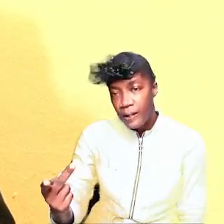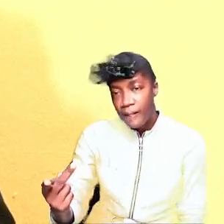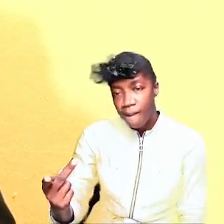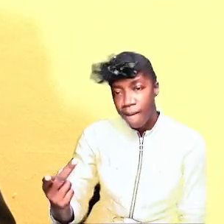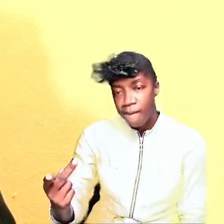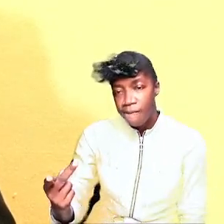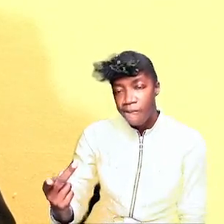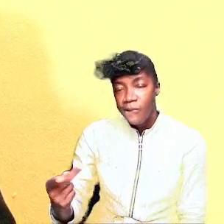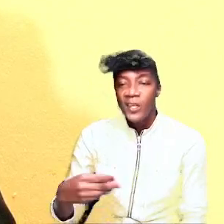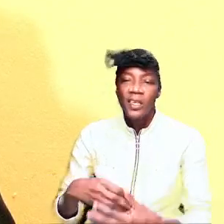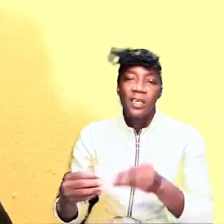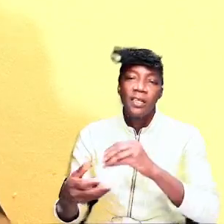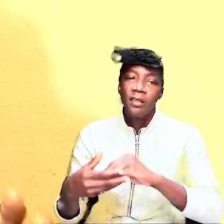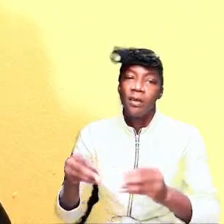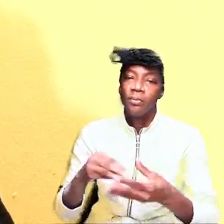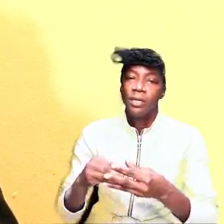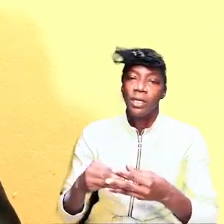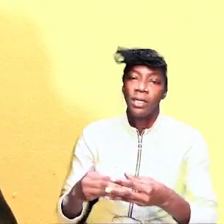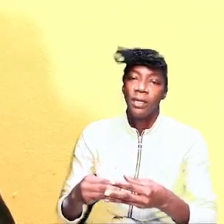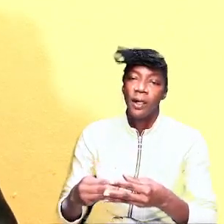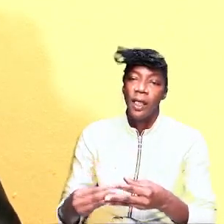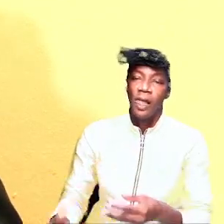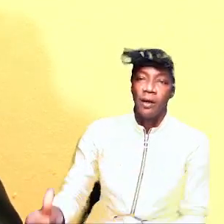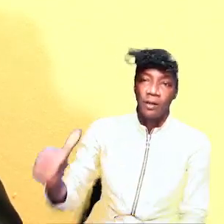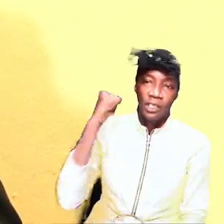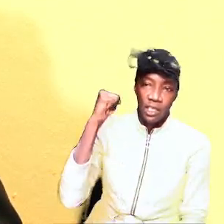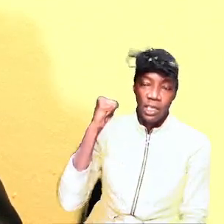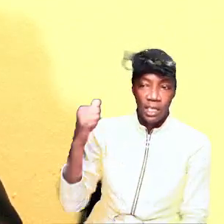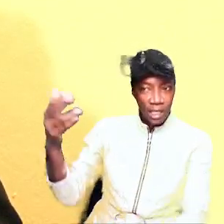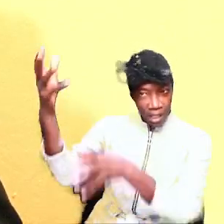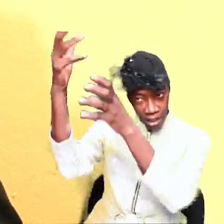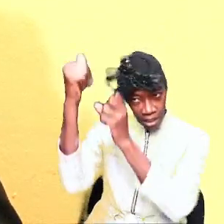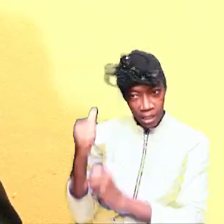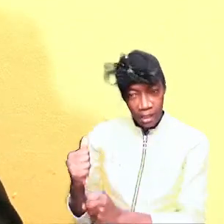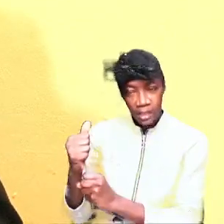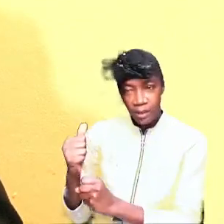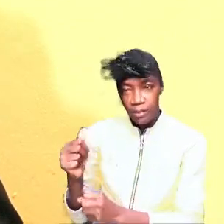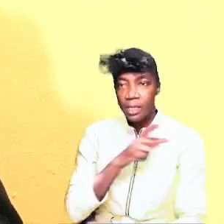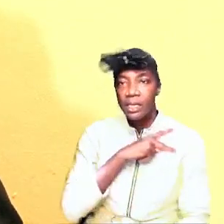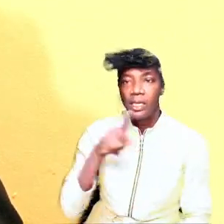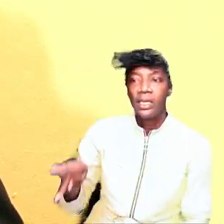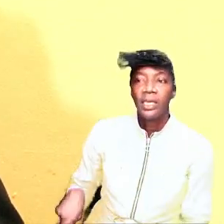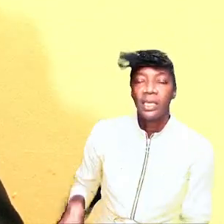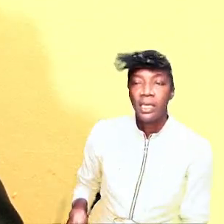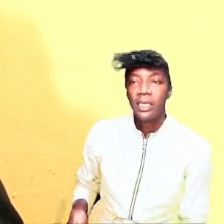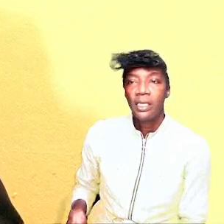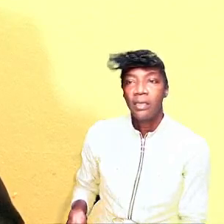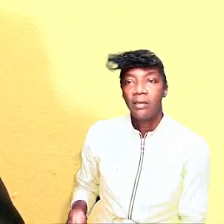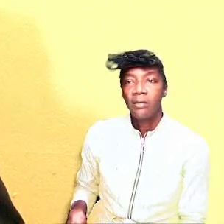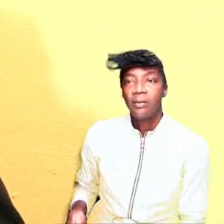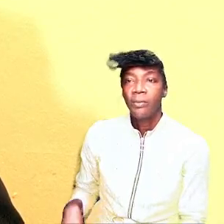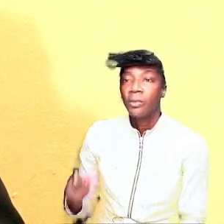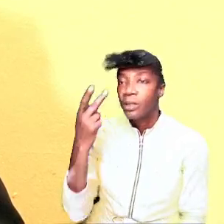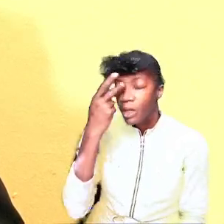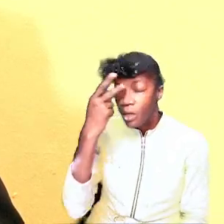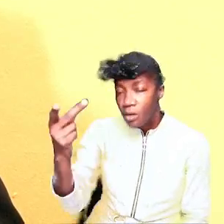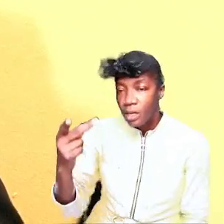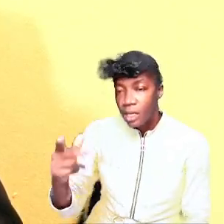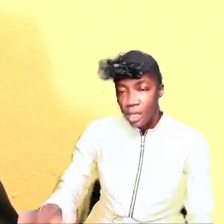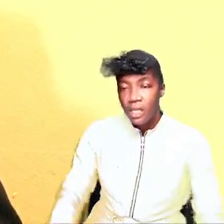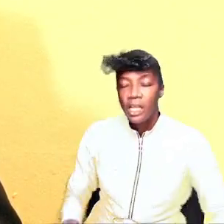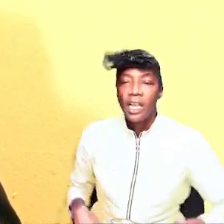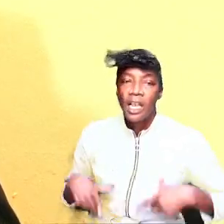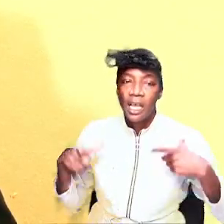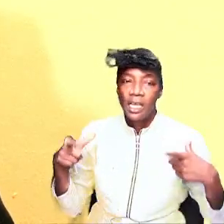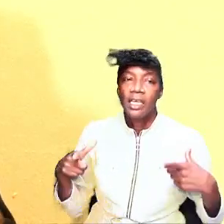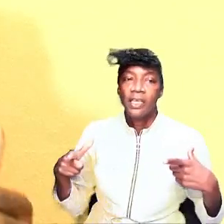the topic, the rejected and the accepted kings. And we have been looking at the lives